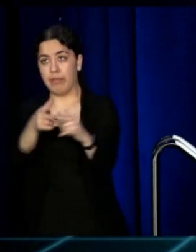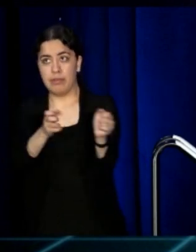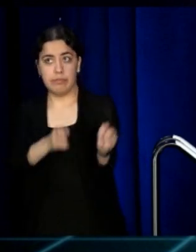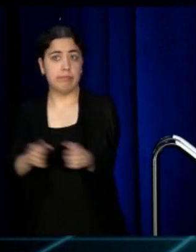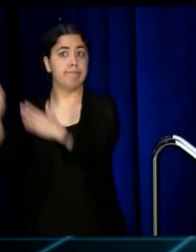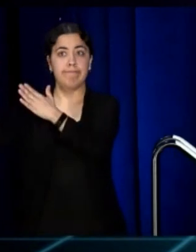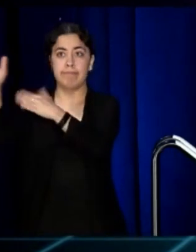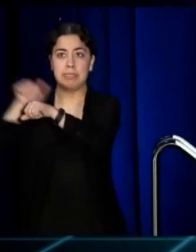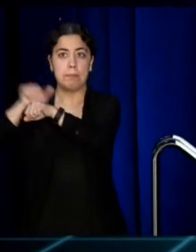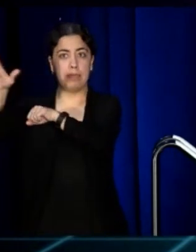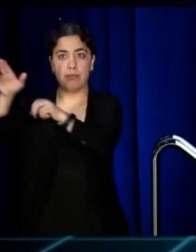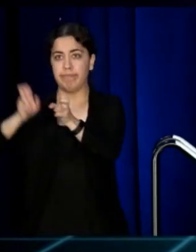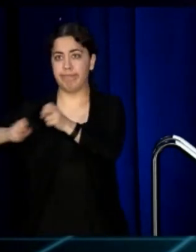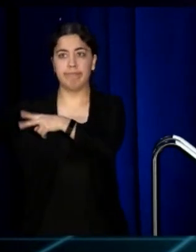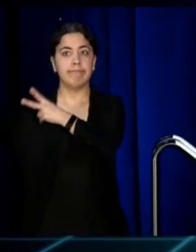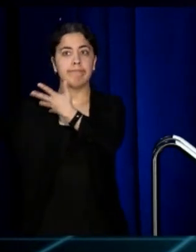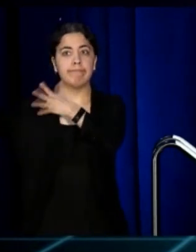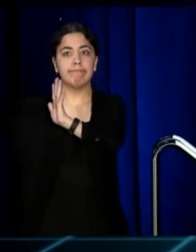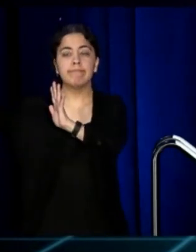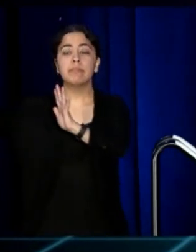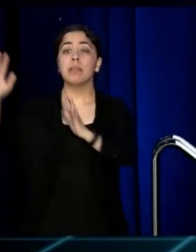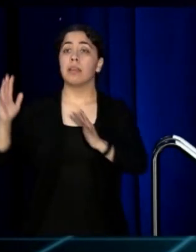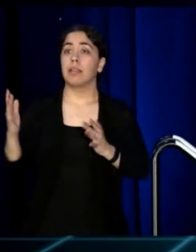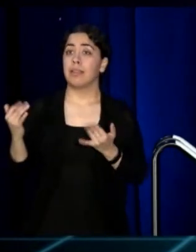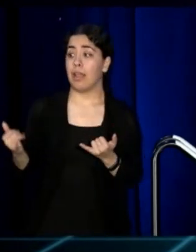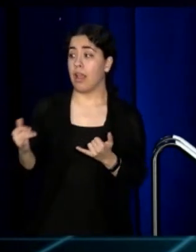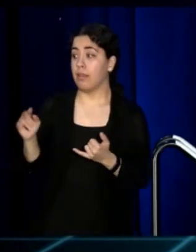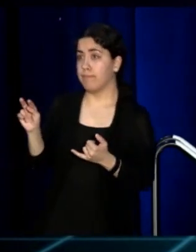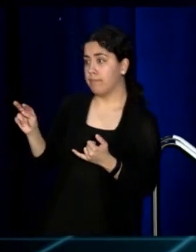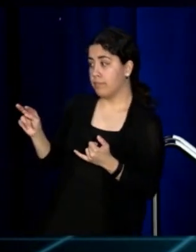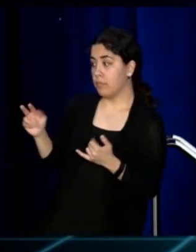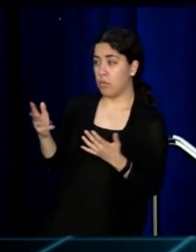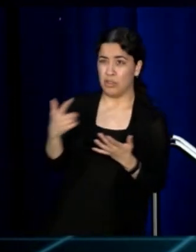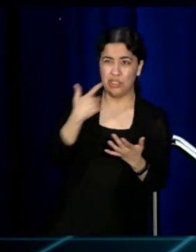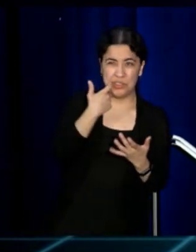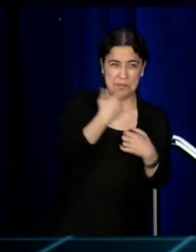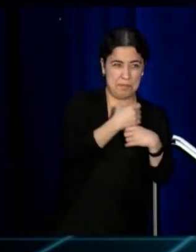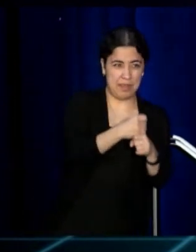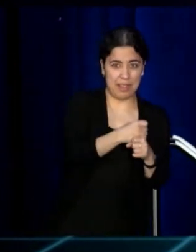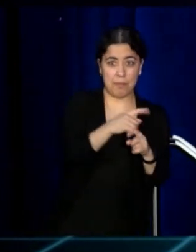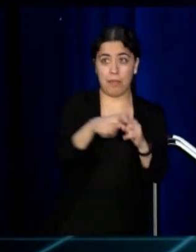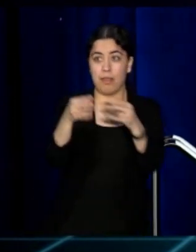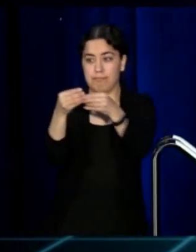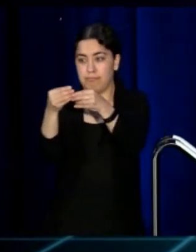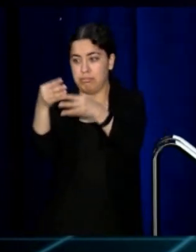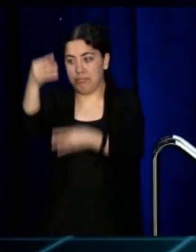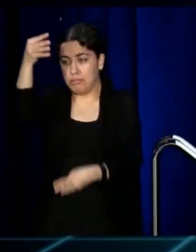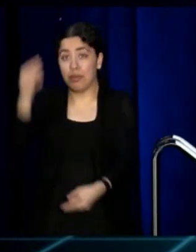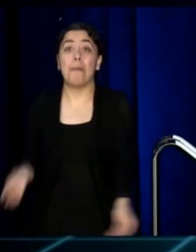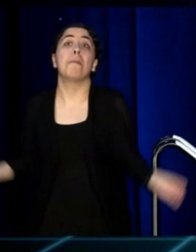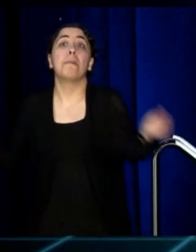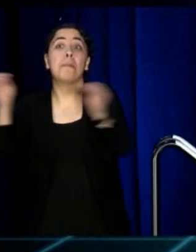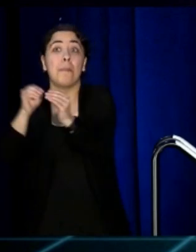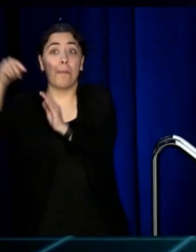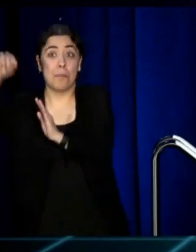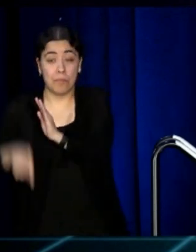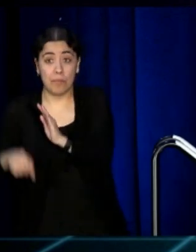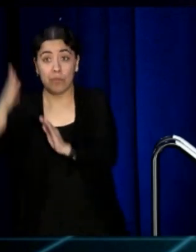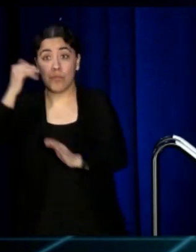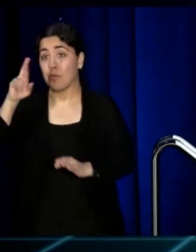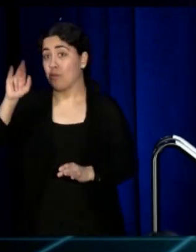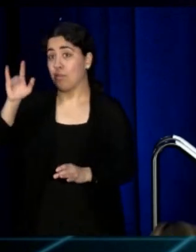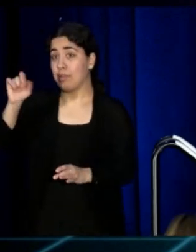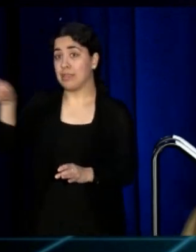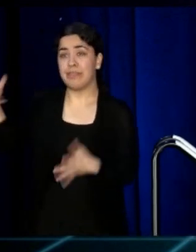And you basically get not only what we just made, you get a lot more because Rails knows that on your